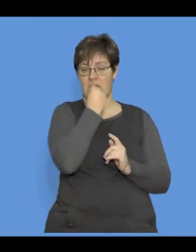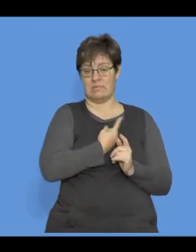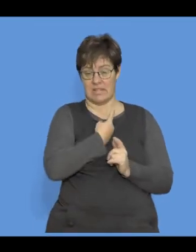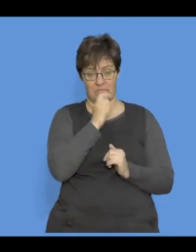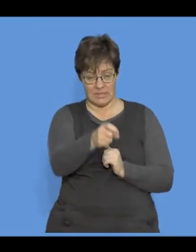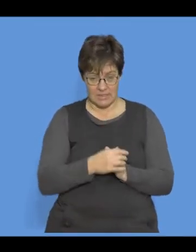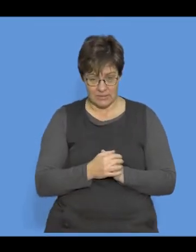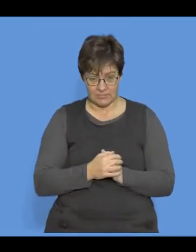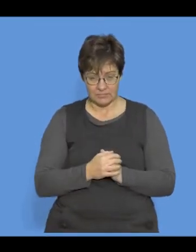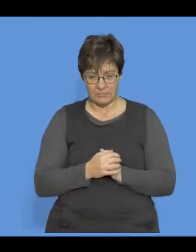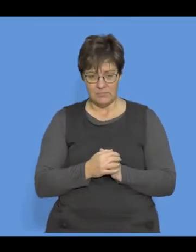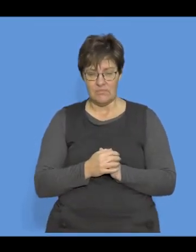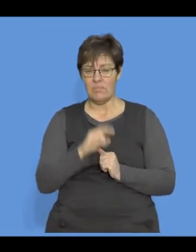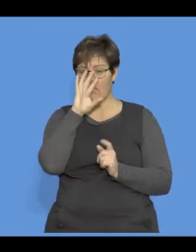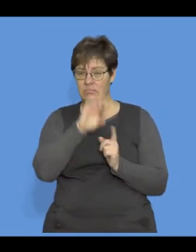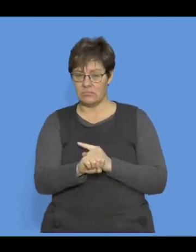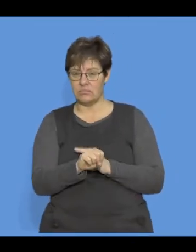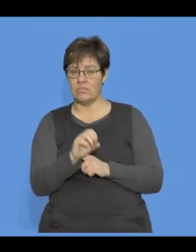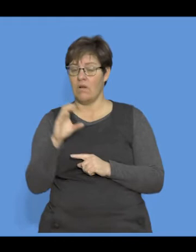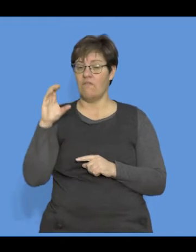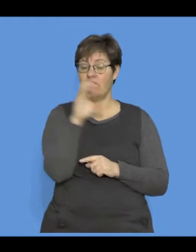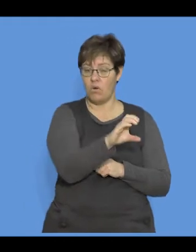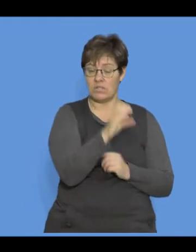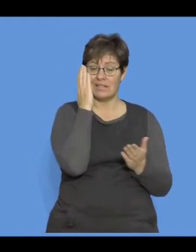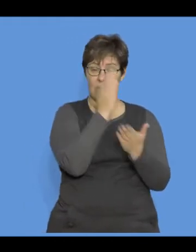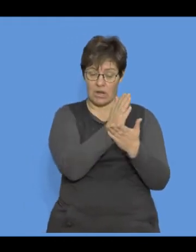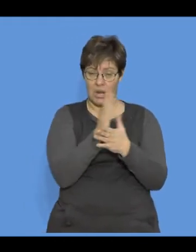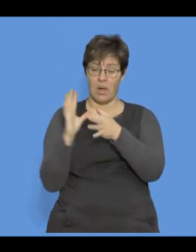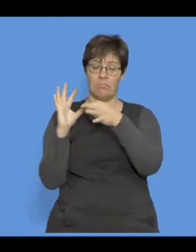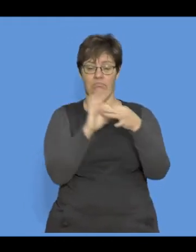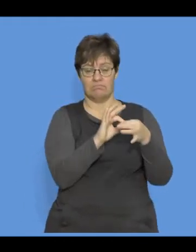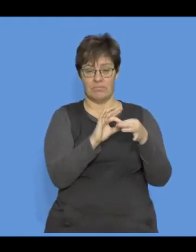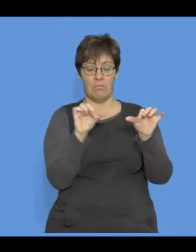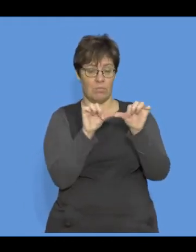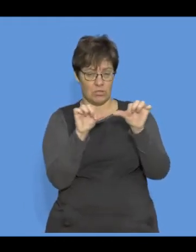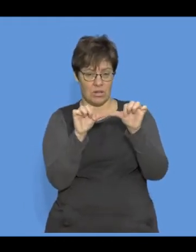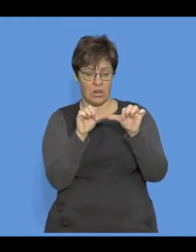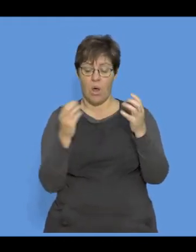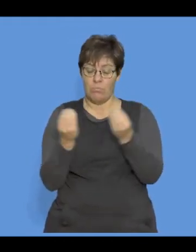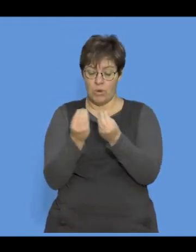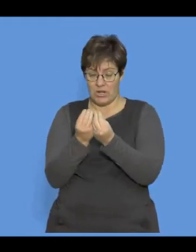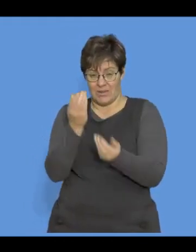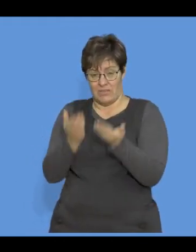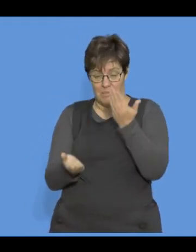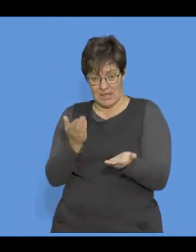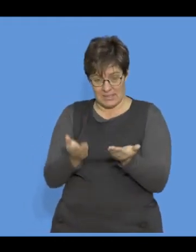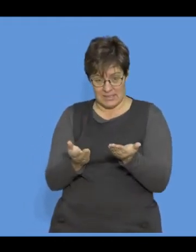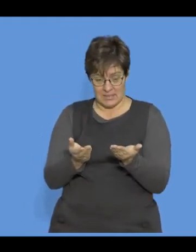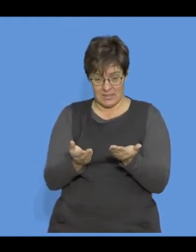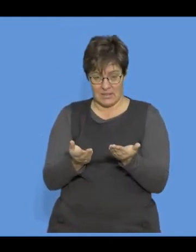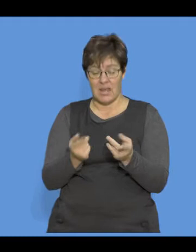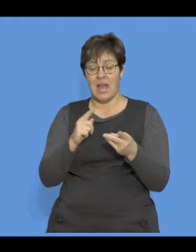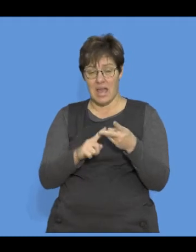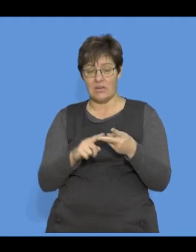to recognize that force is directly proportional to the product of the mass, and force